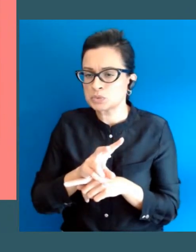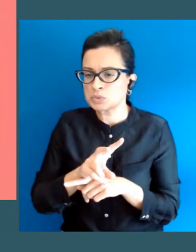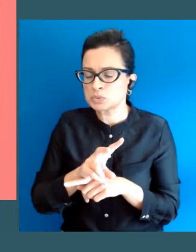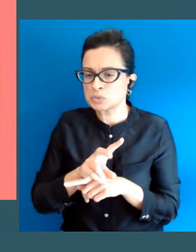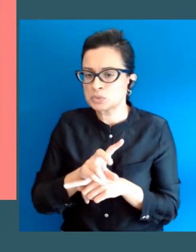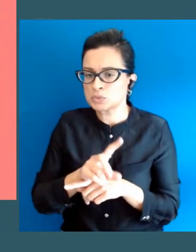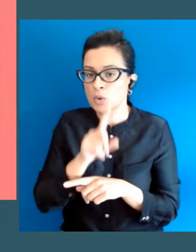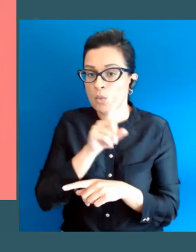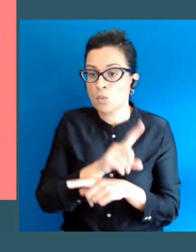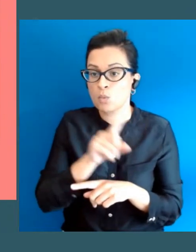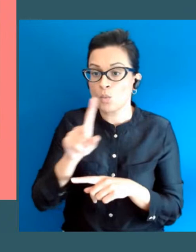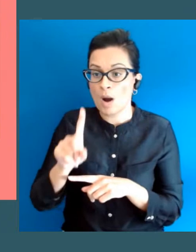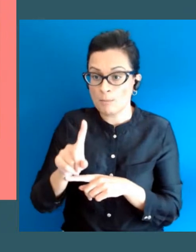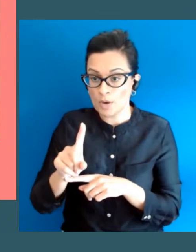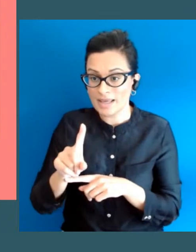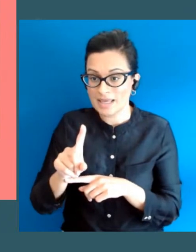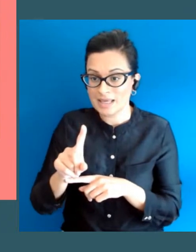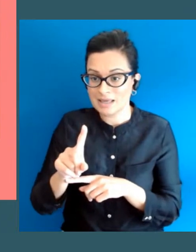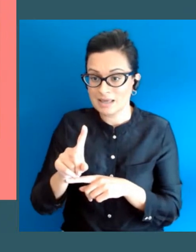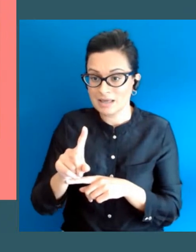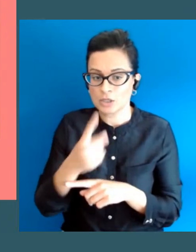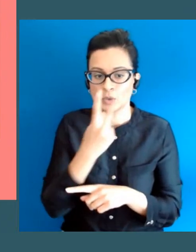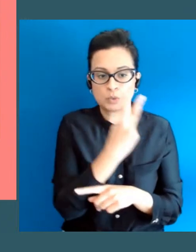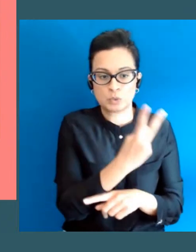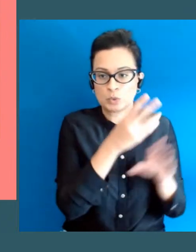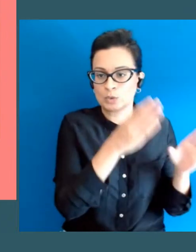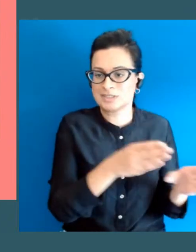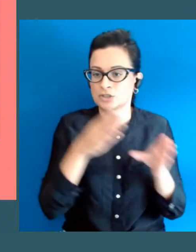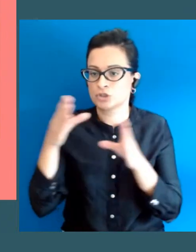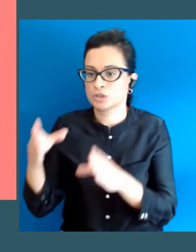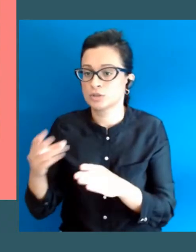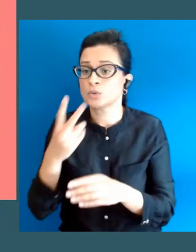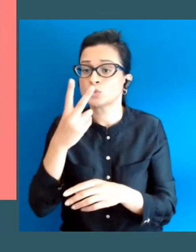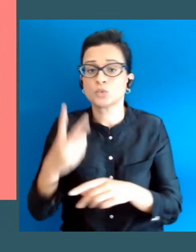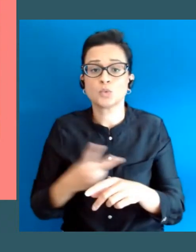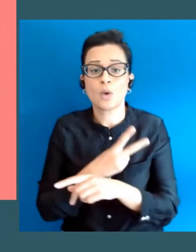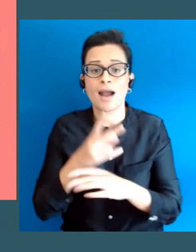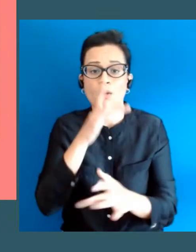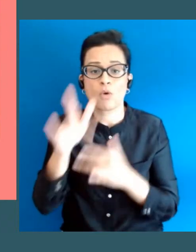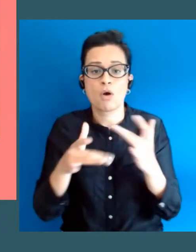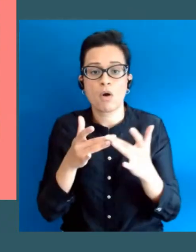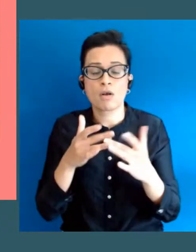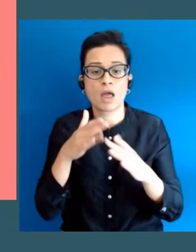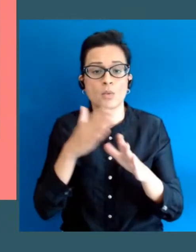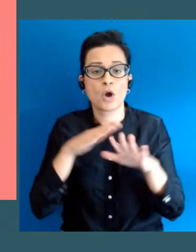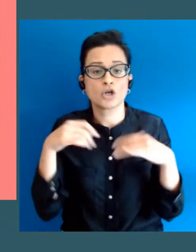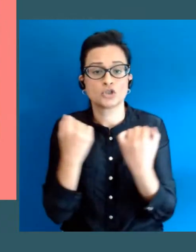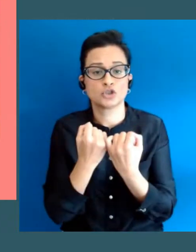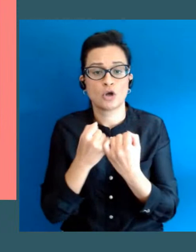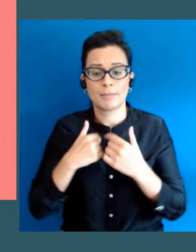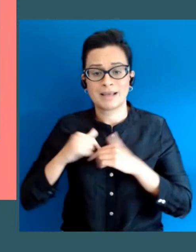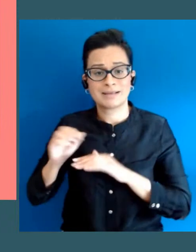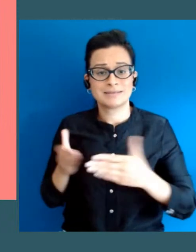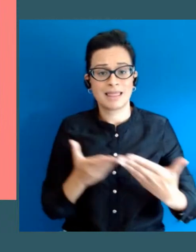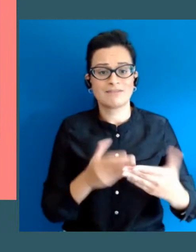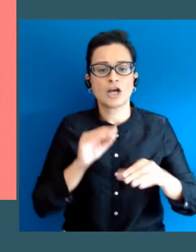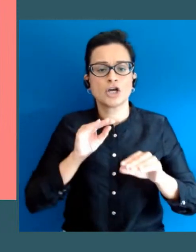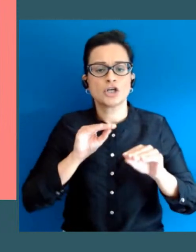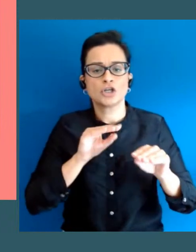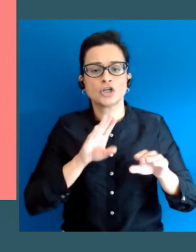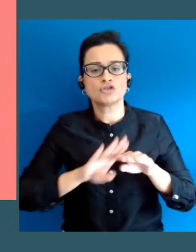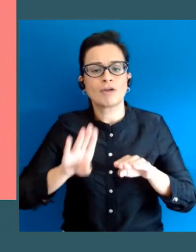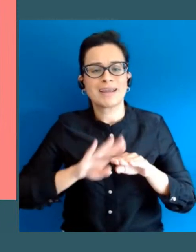of the week, and it was a 2-hour online workshop, and it was delivered by one of my trainee clinical psychologists,